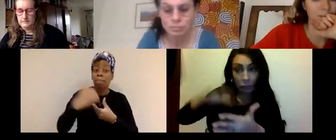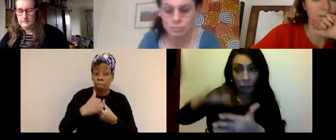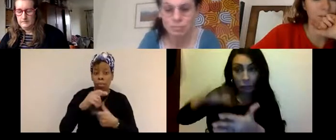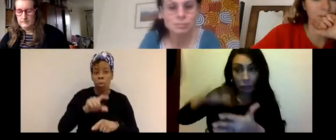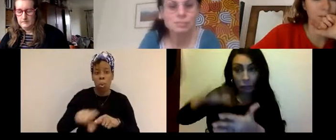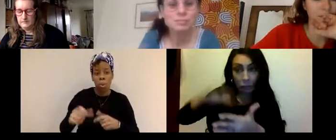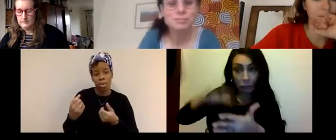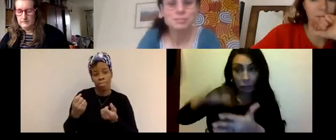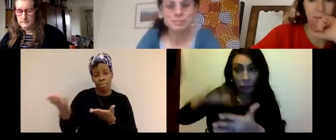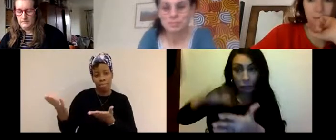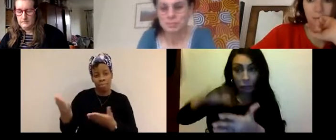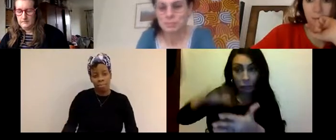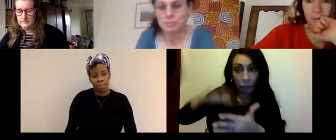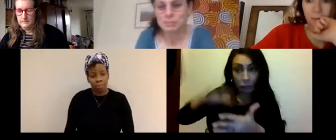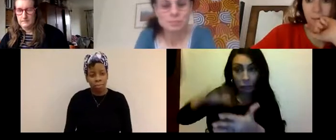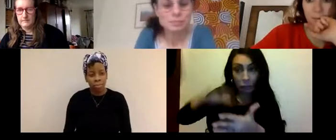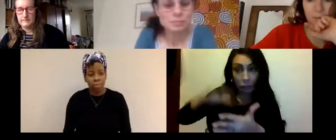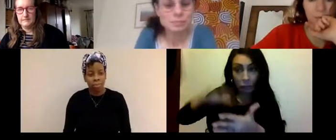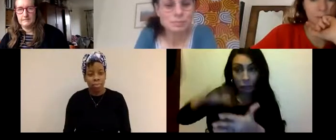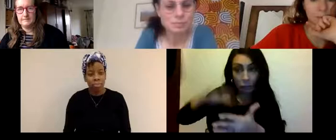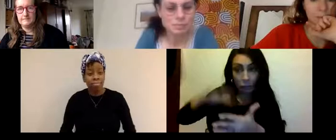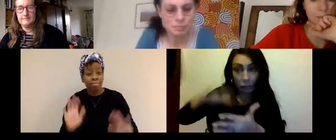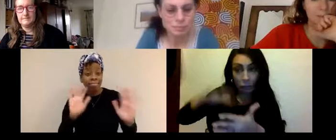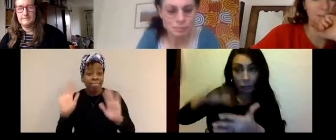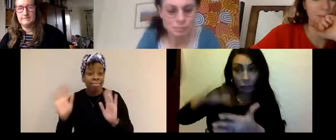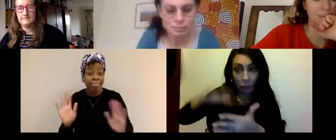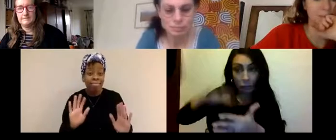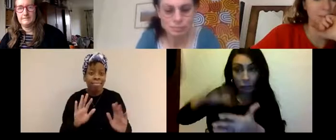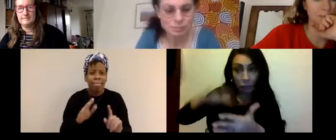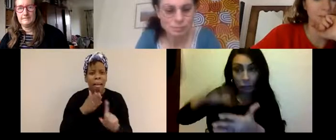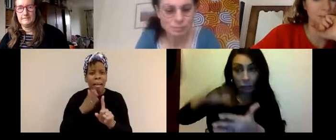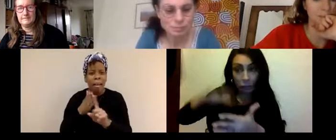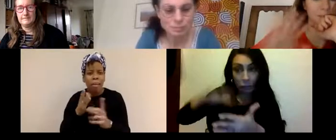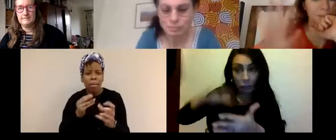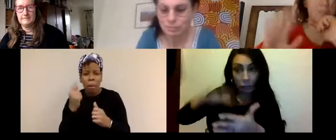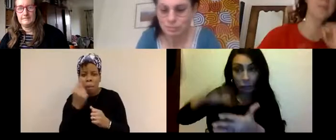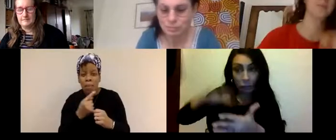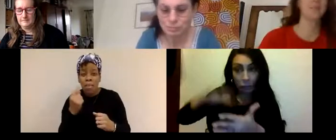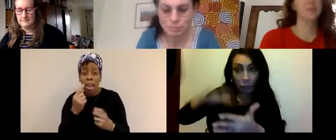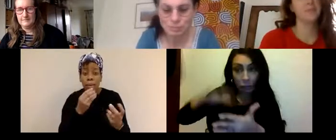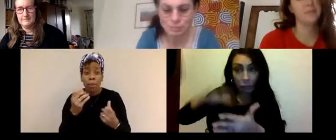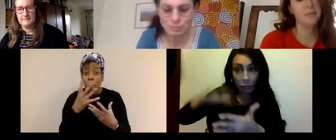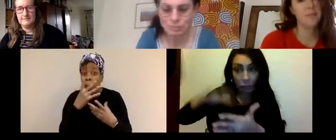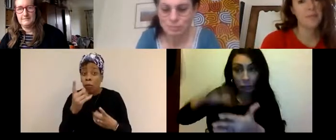Tanya. Hello, everybody. Nice to see faces that I know and faces that I hope to know.